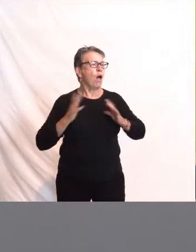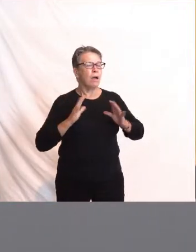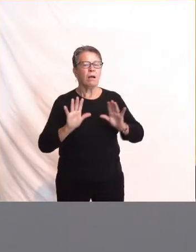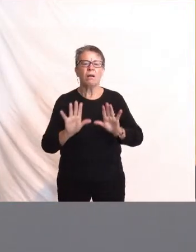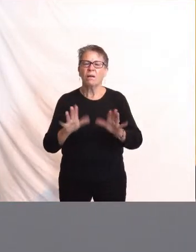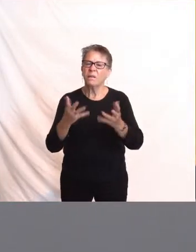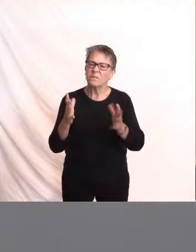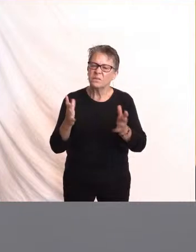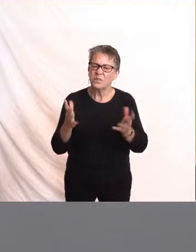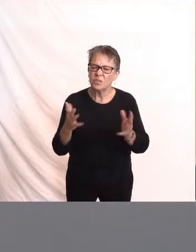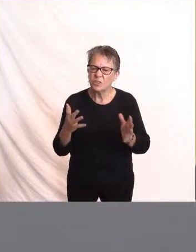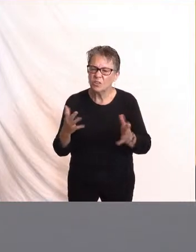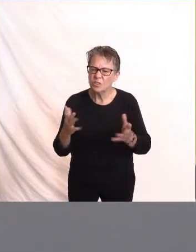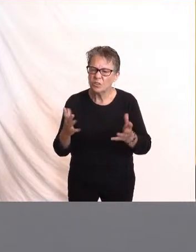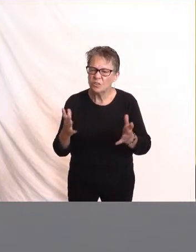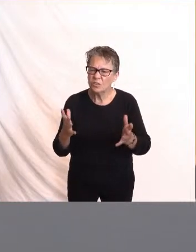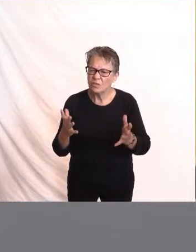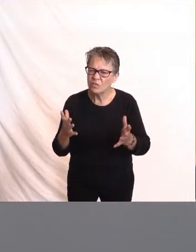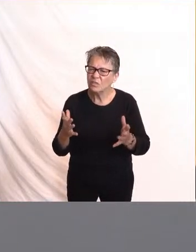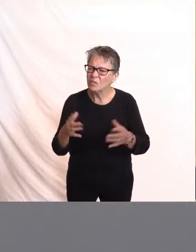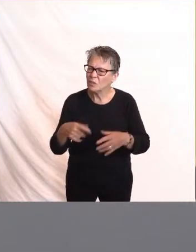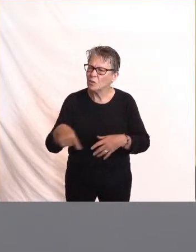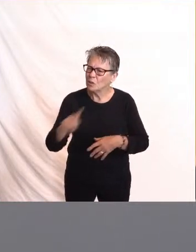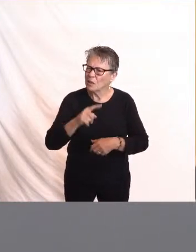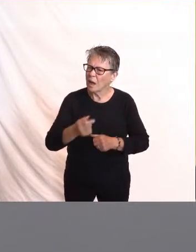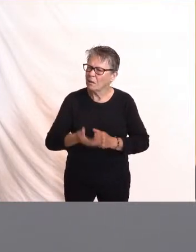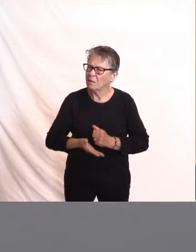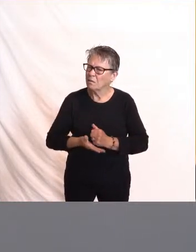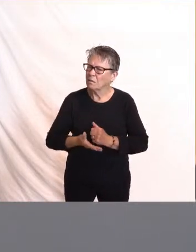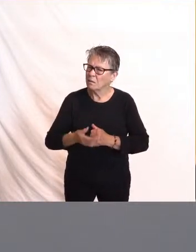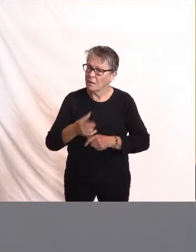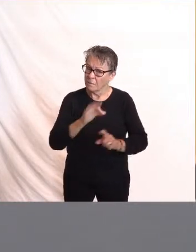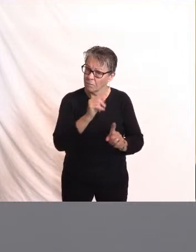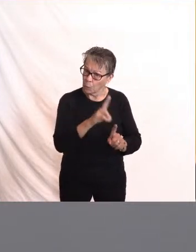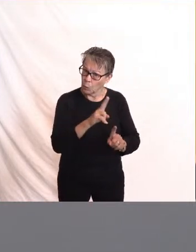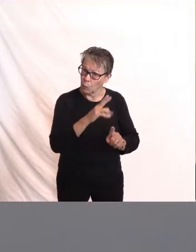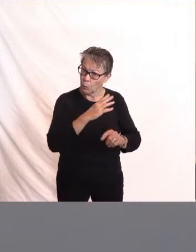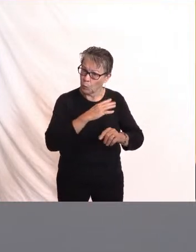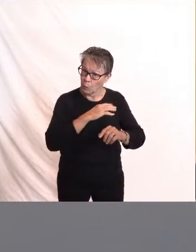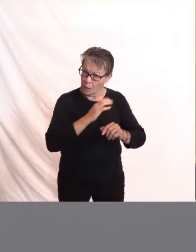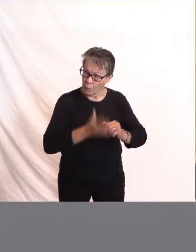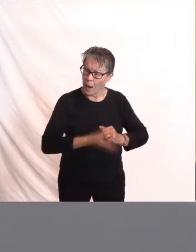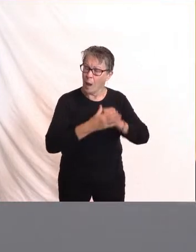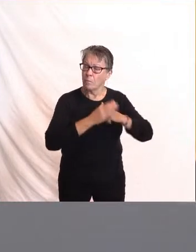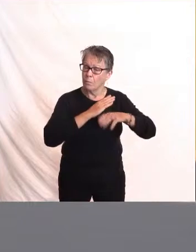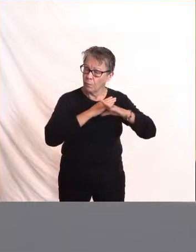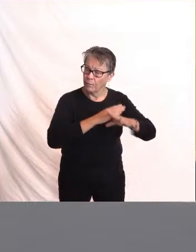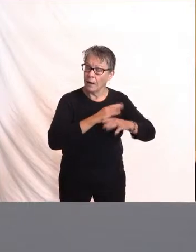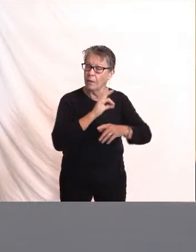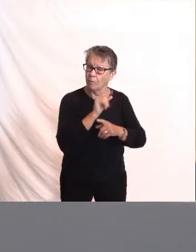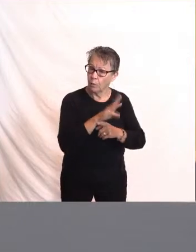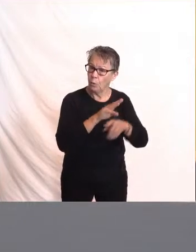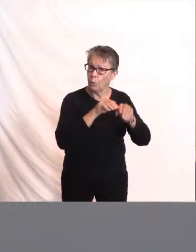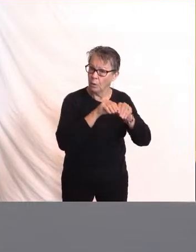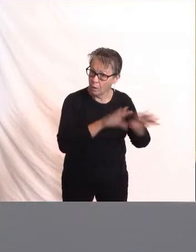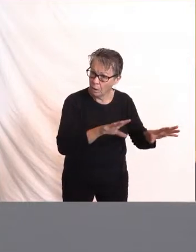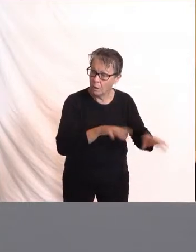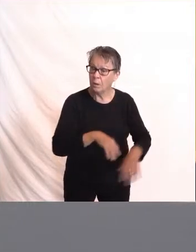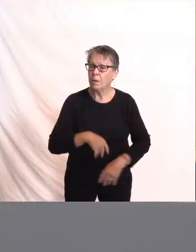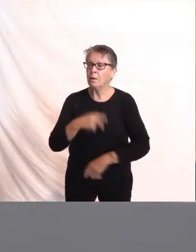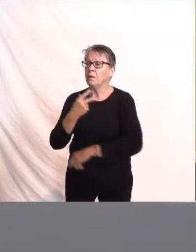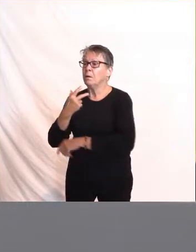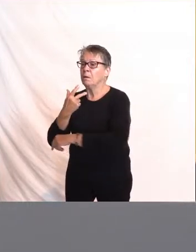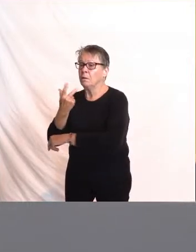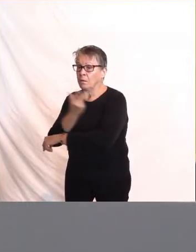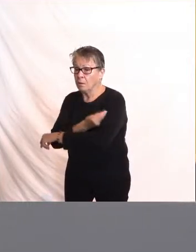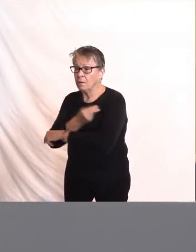longer-winded answer to your question, but yes, absolutely, pregnant women should get vaccinated, just like we told them to get vaccinated against the flu, by